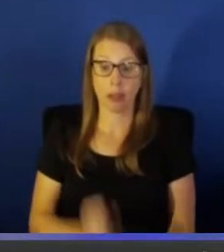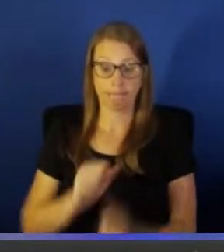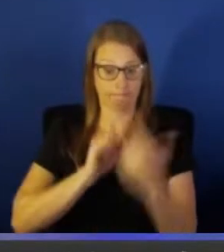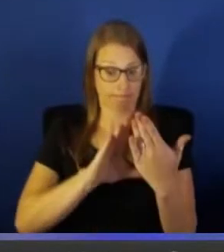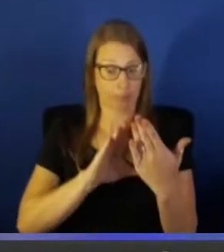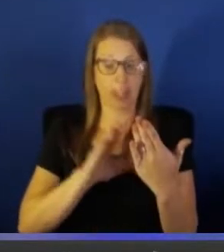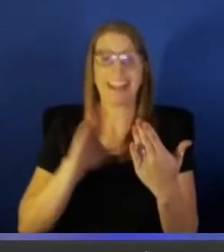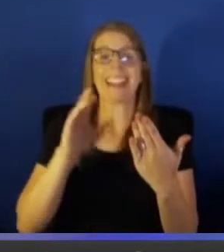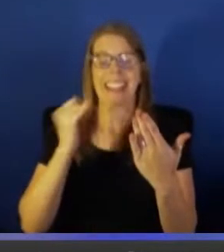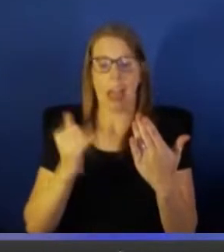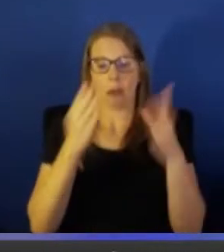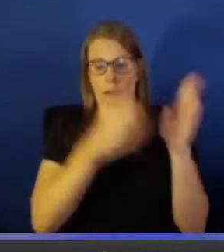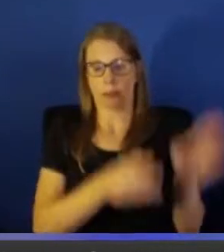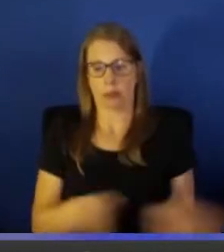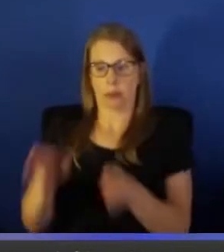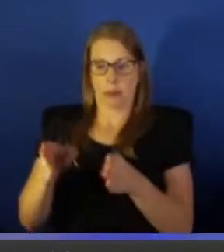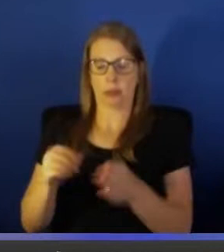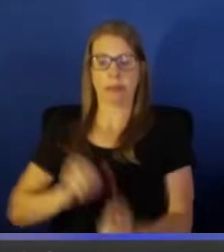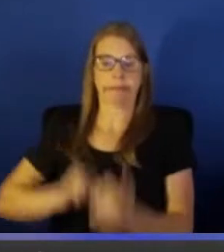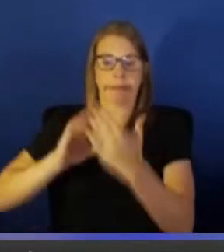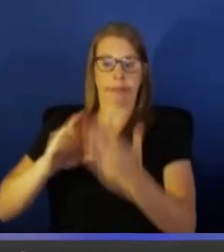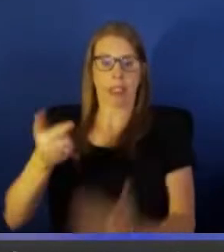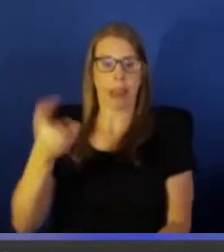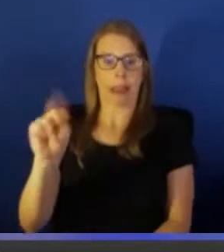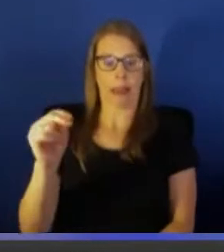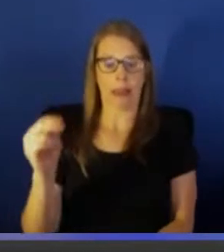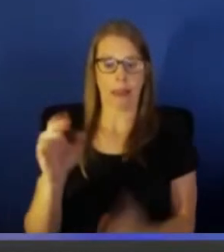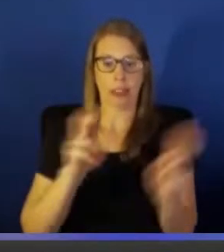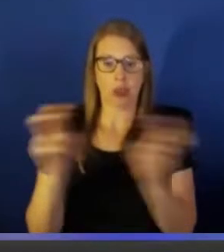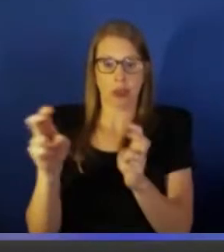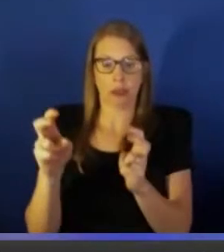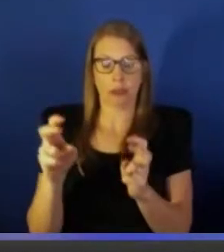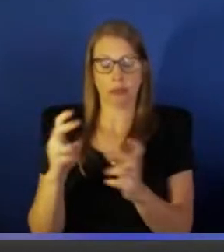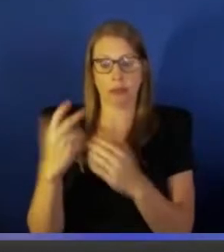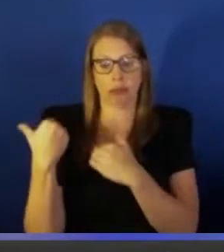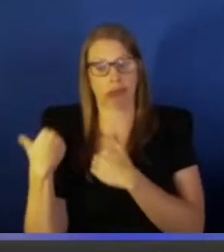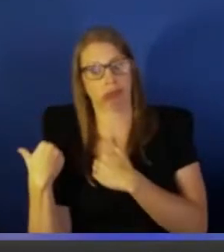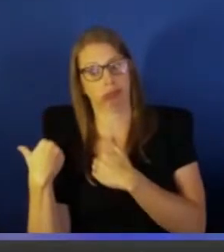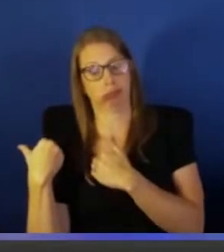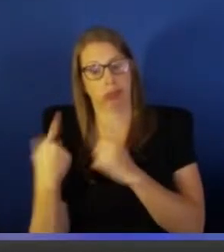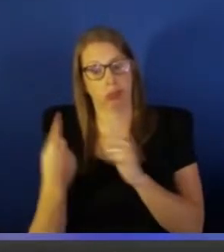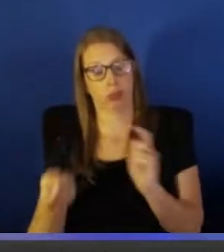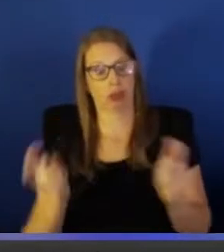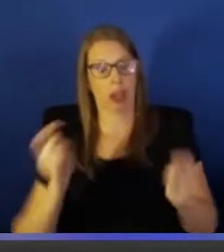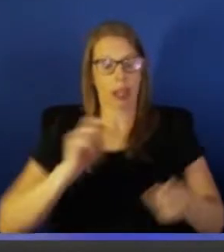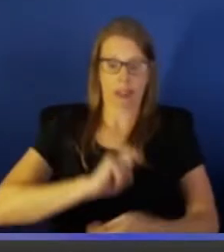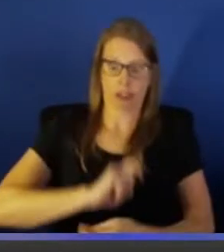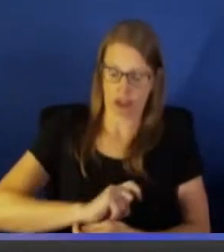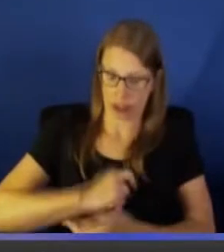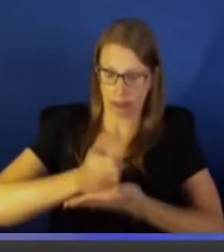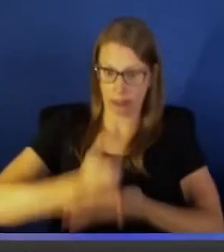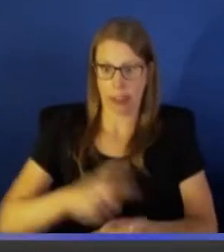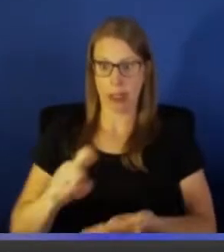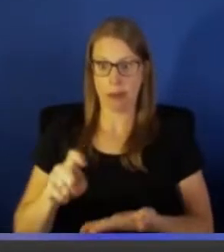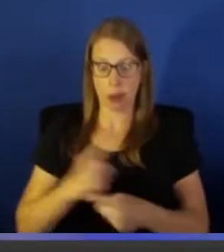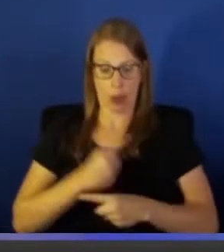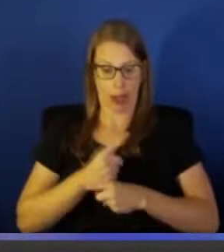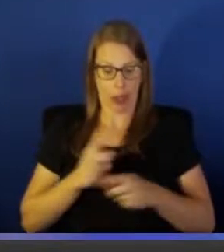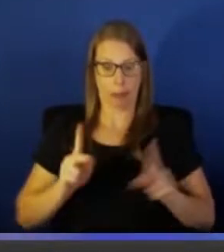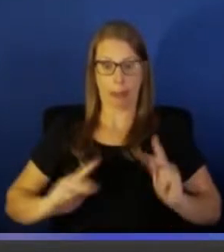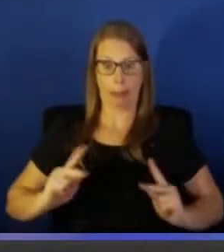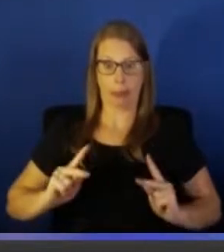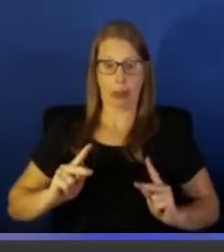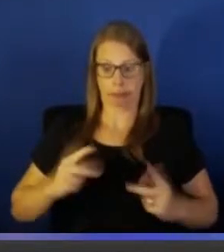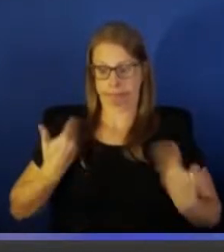rests on your shoulders, both of your shoulders, because you're in a position to be able to make those changes. But how do the rest of us, just regular Joe and Jane on the